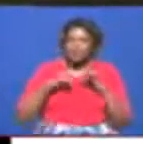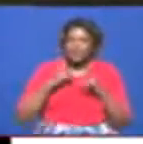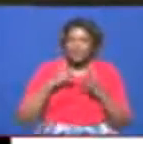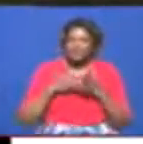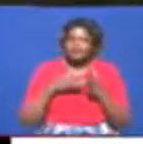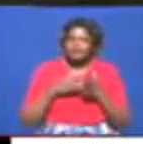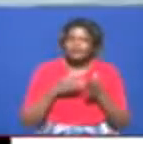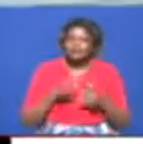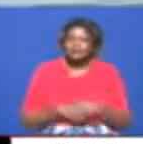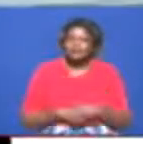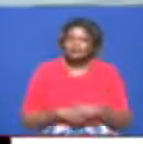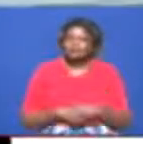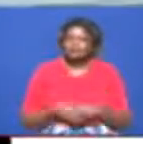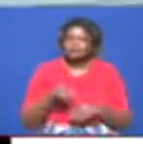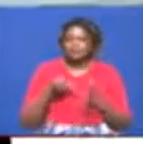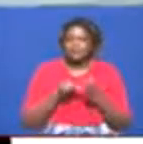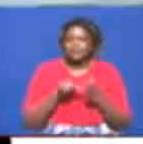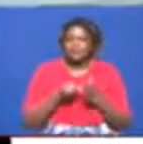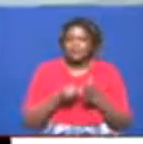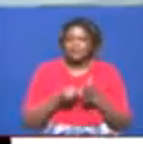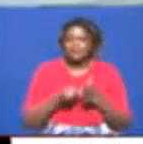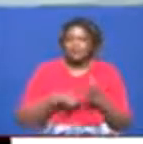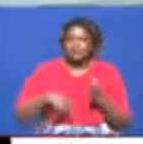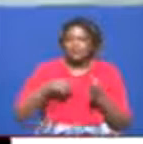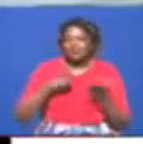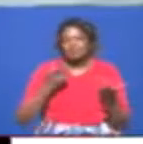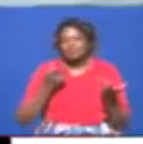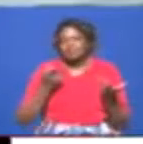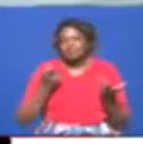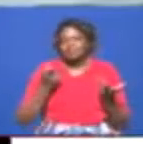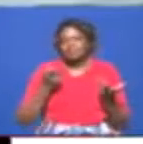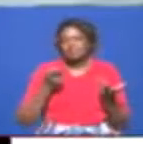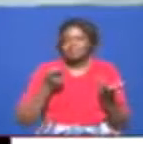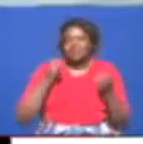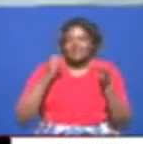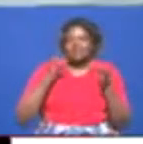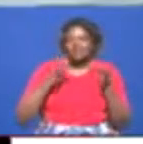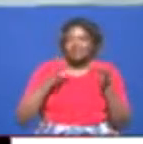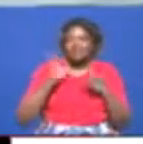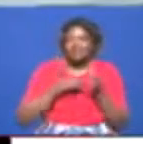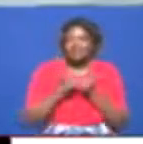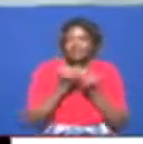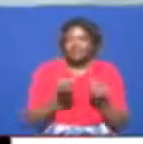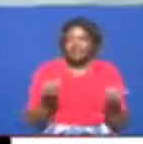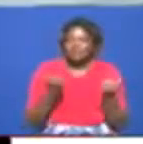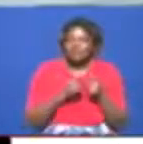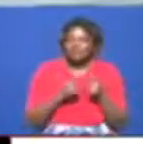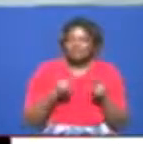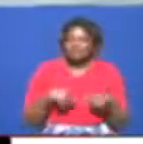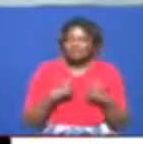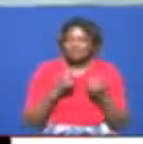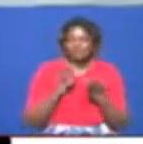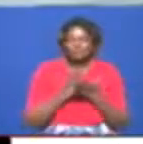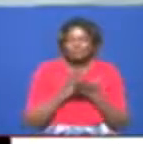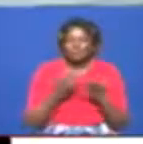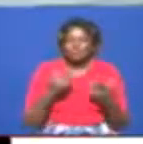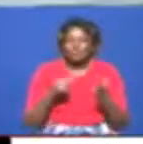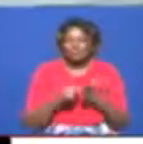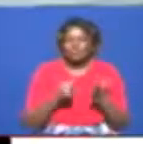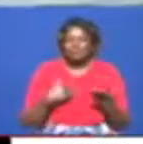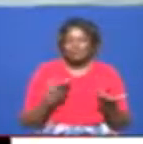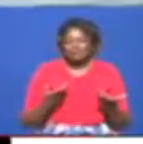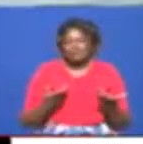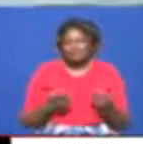a catastrophe. Tukiwa sisi sasa jameni ndio tunawaharibu. Si hata sisi tunajiharibia.